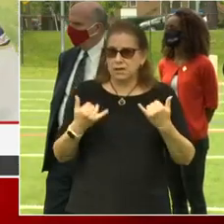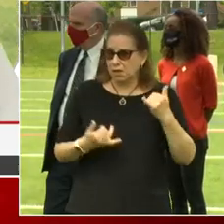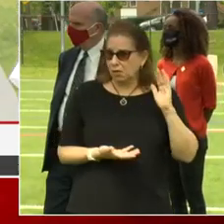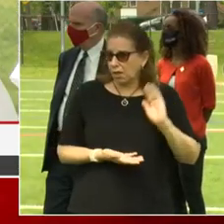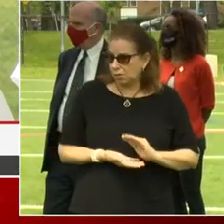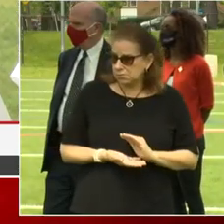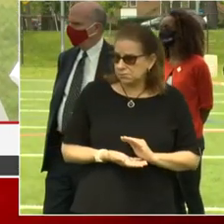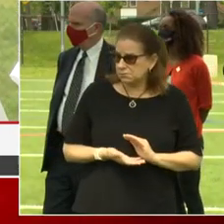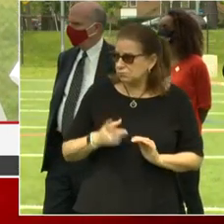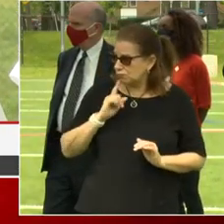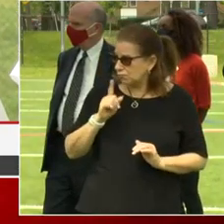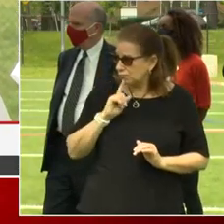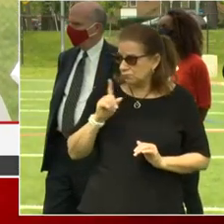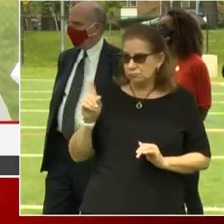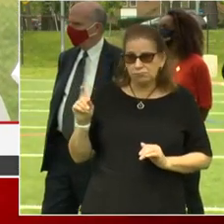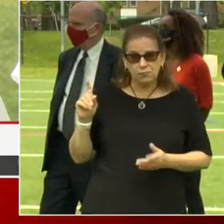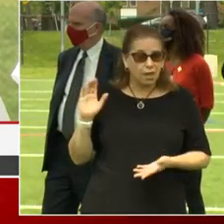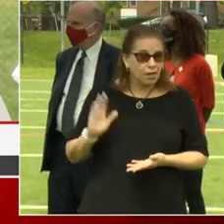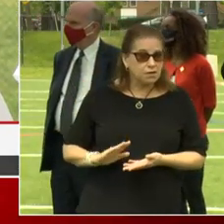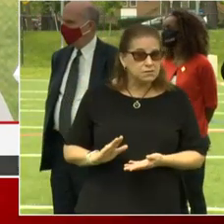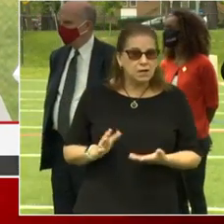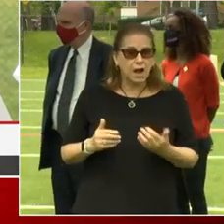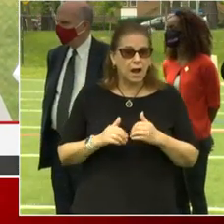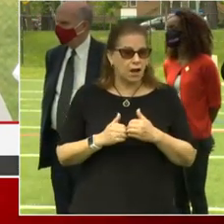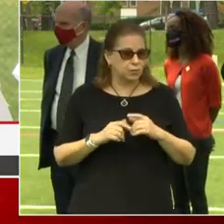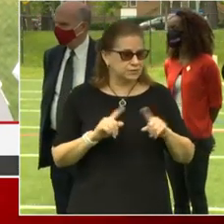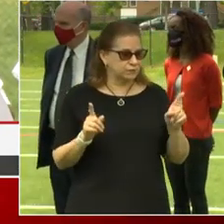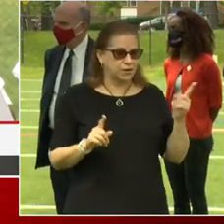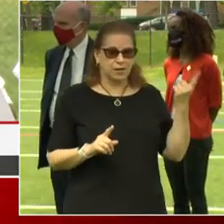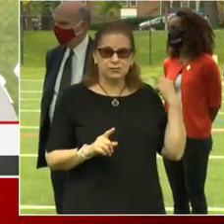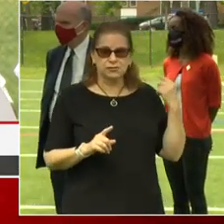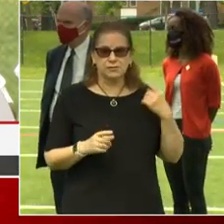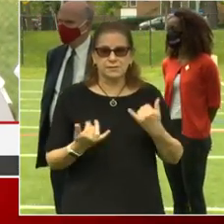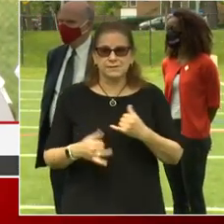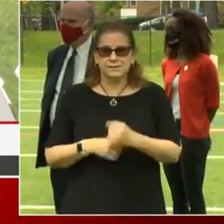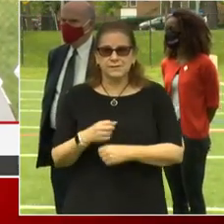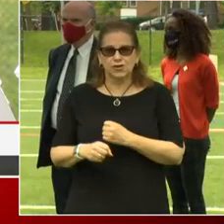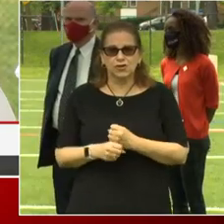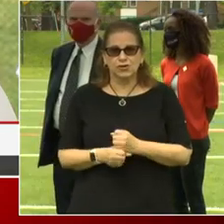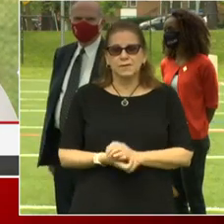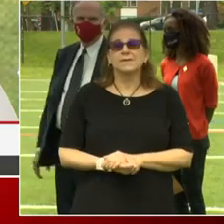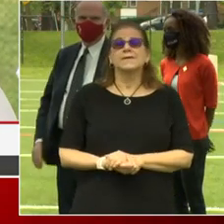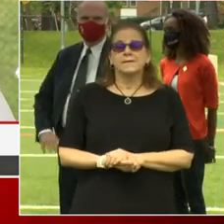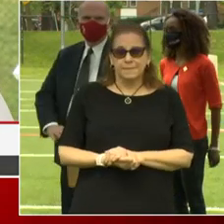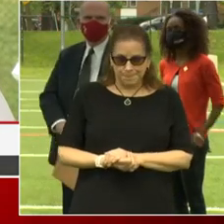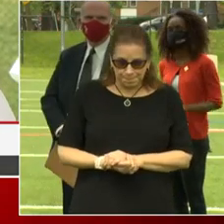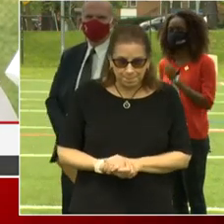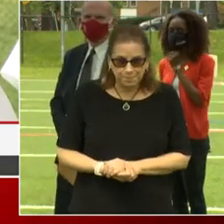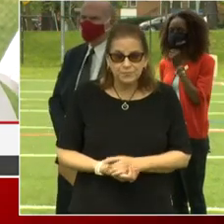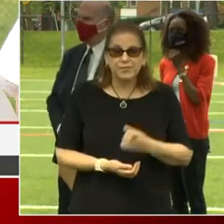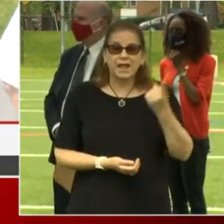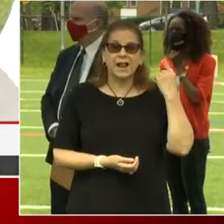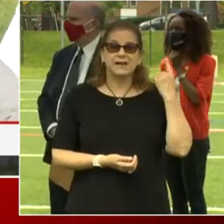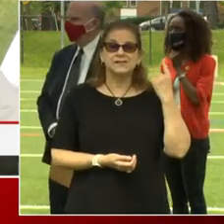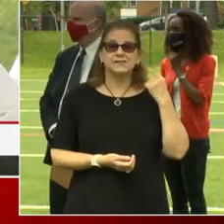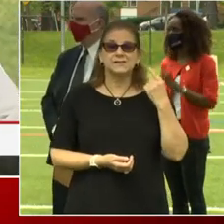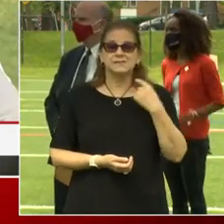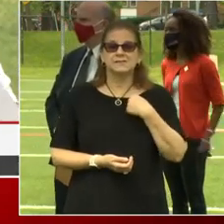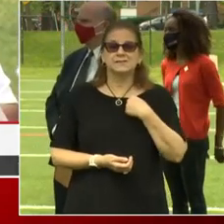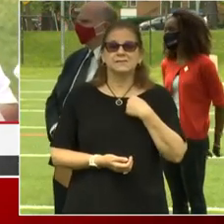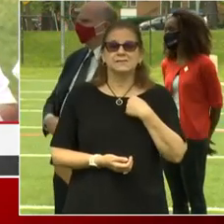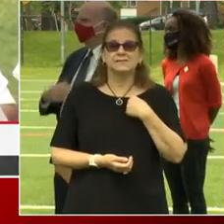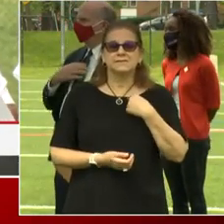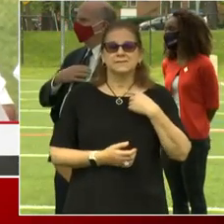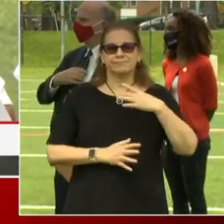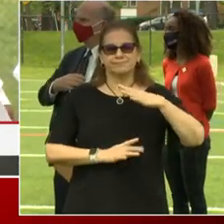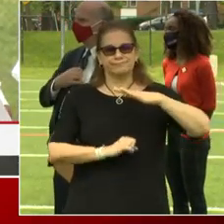crime initiatives in the areas, last year we were really restricted in what we could do because we were at the